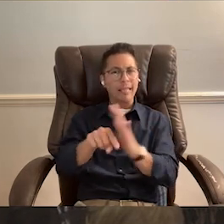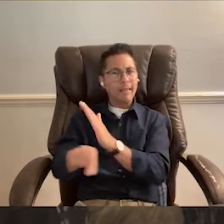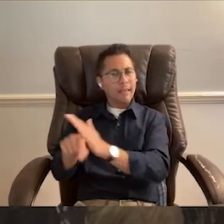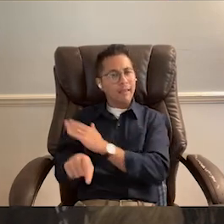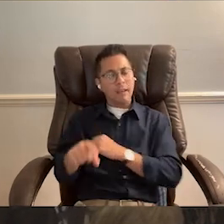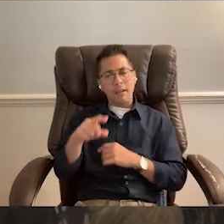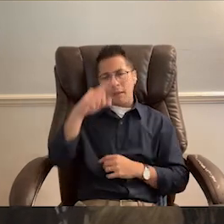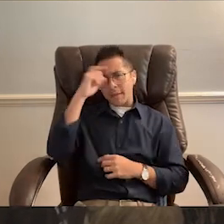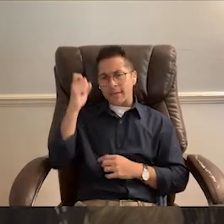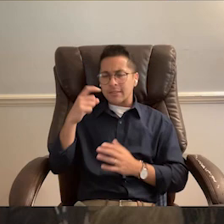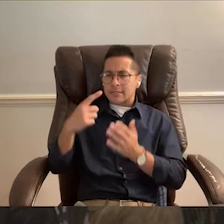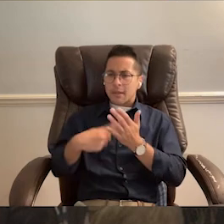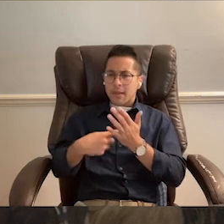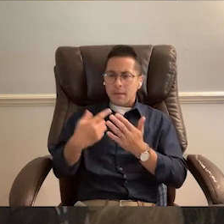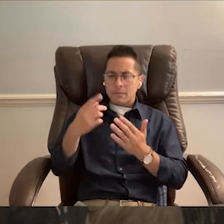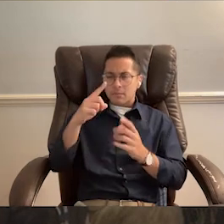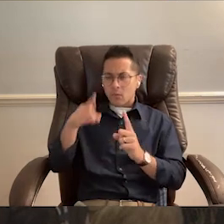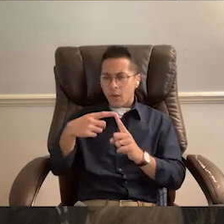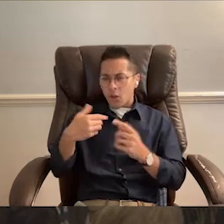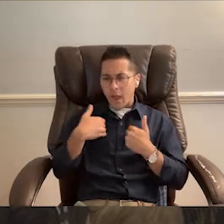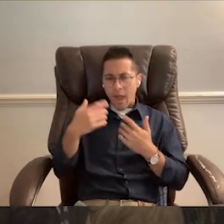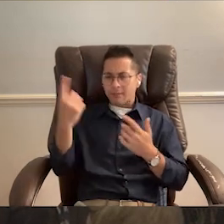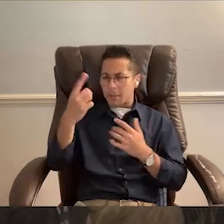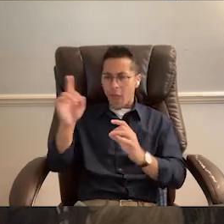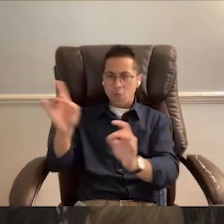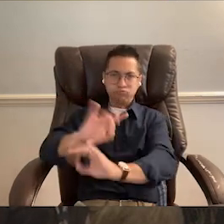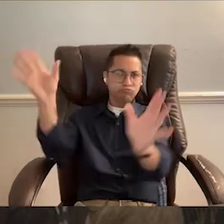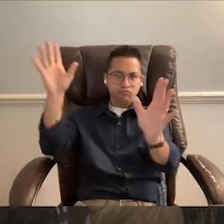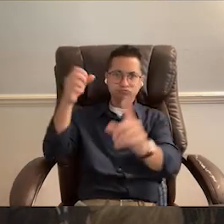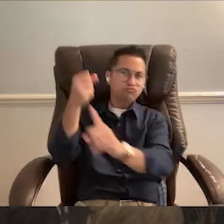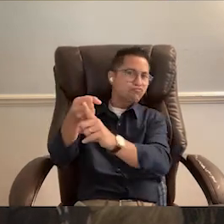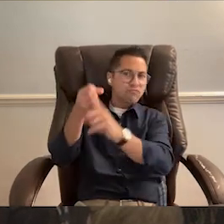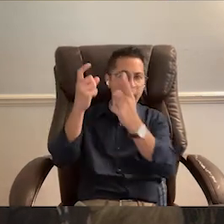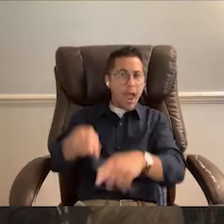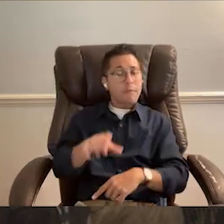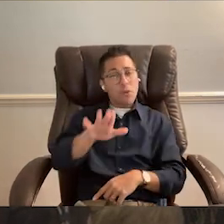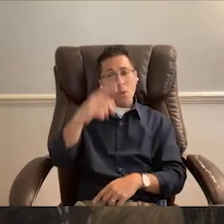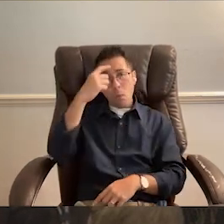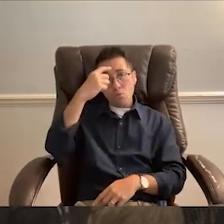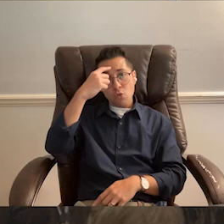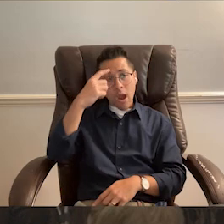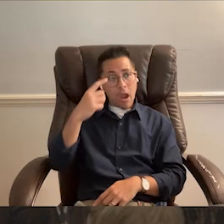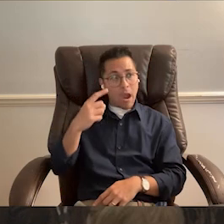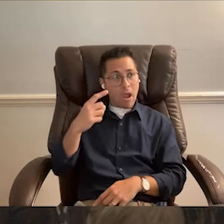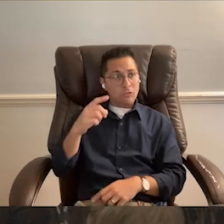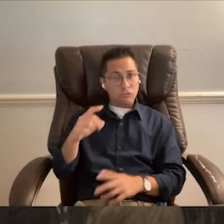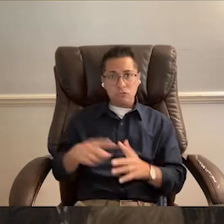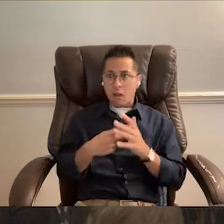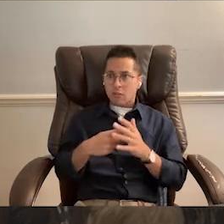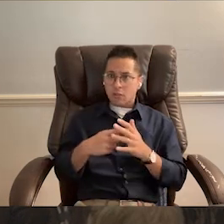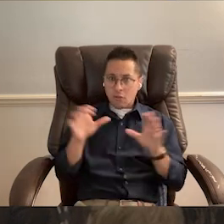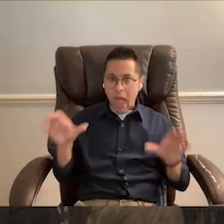solution to the killing in school. Sometimes when you have a drastic or something